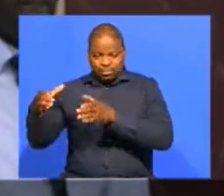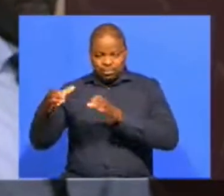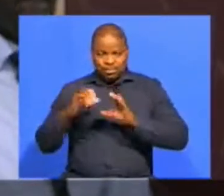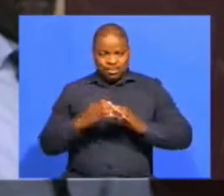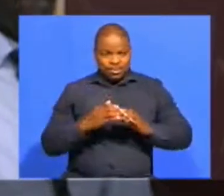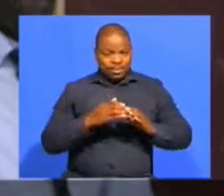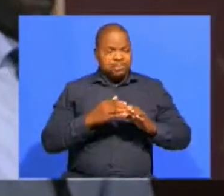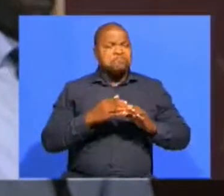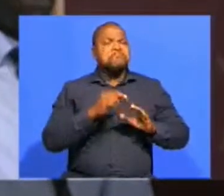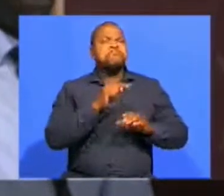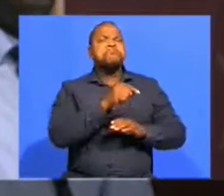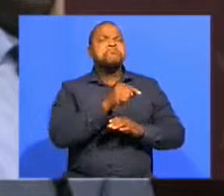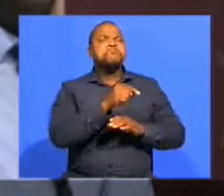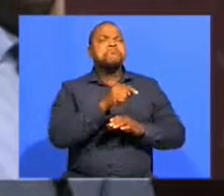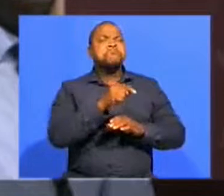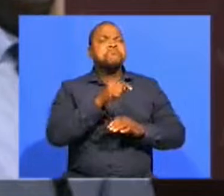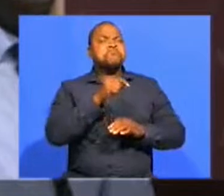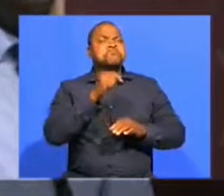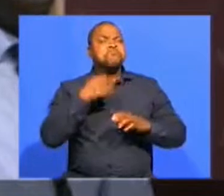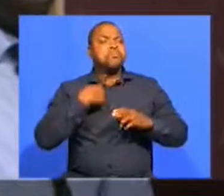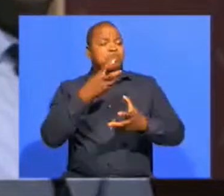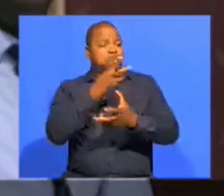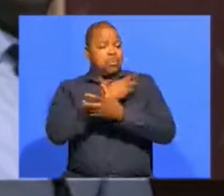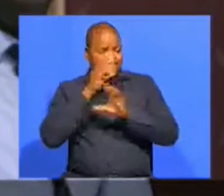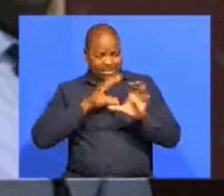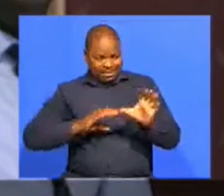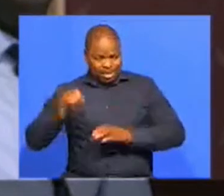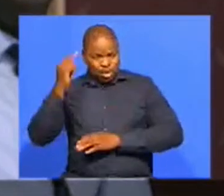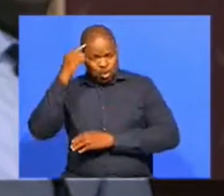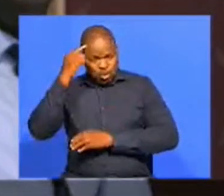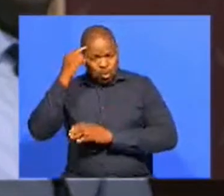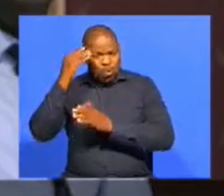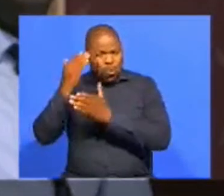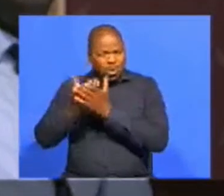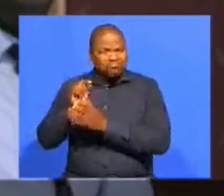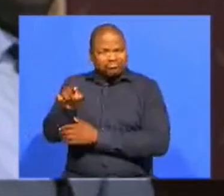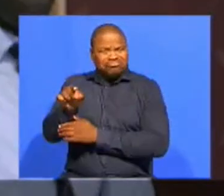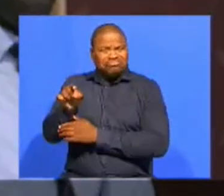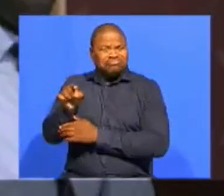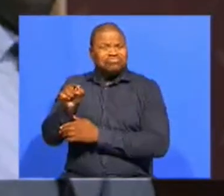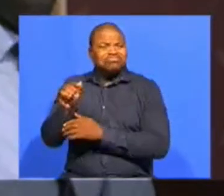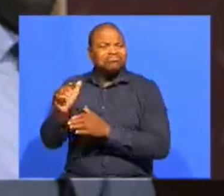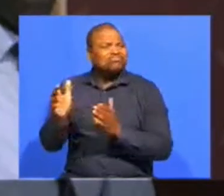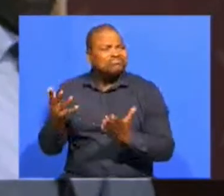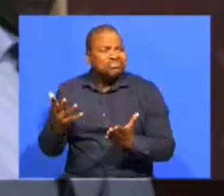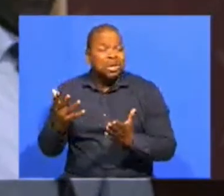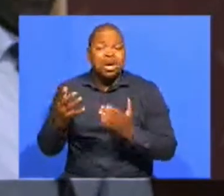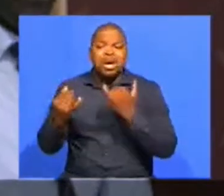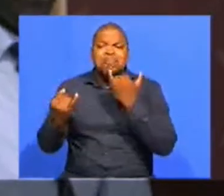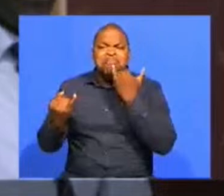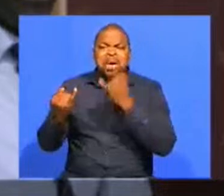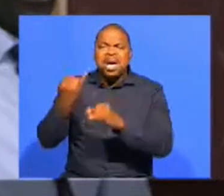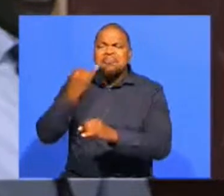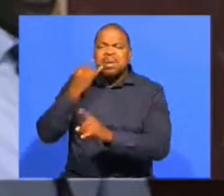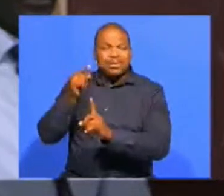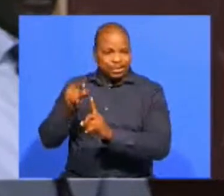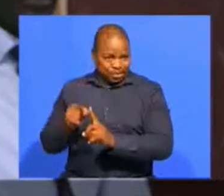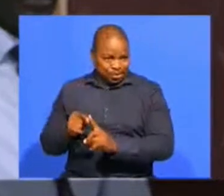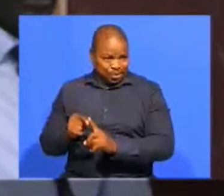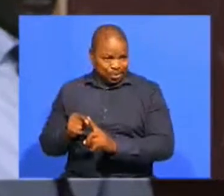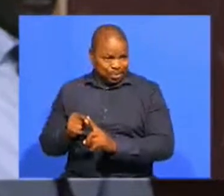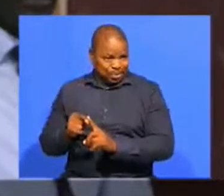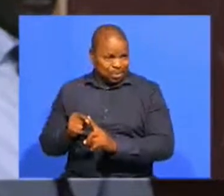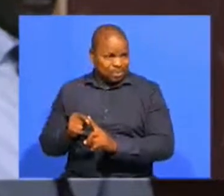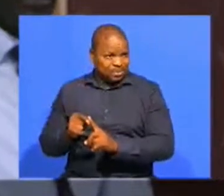Security Council and the UN at large. I want to know from the Caribbean states, is that an issue also?